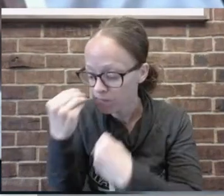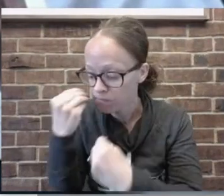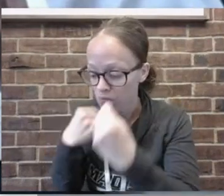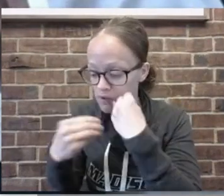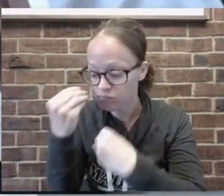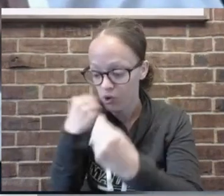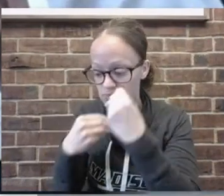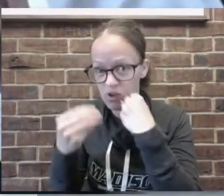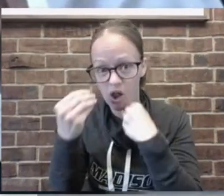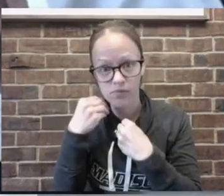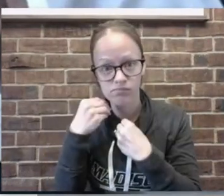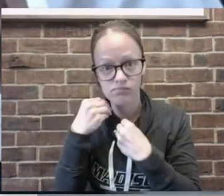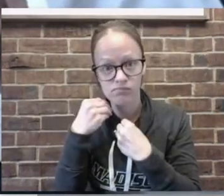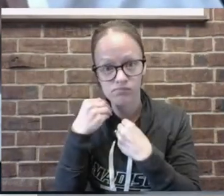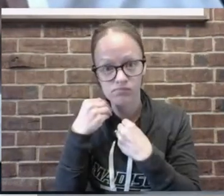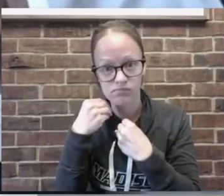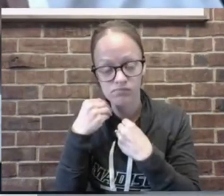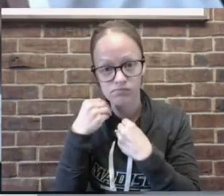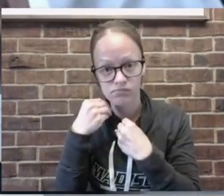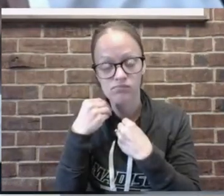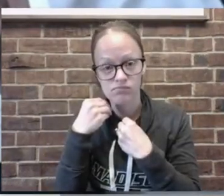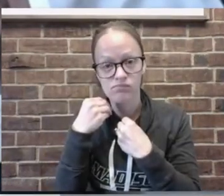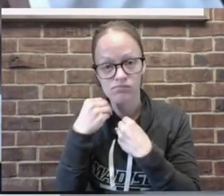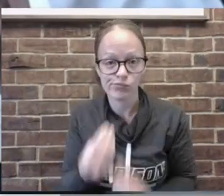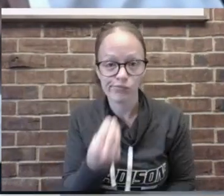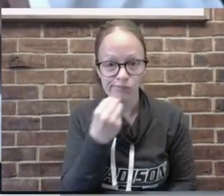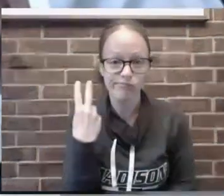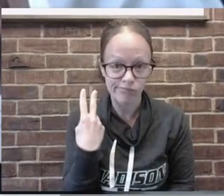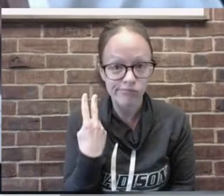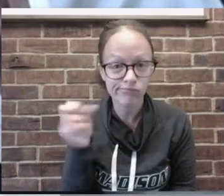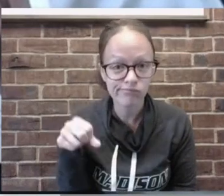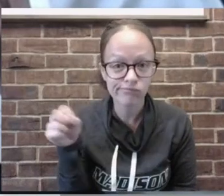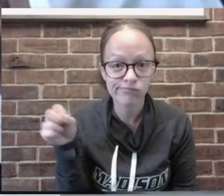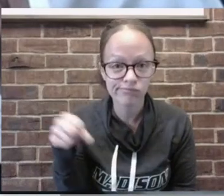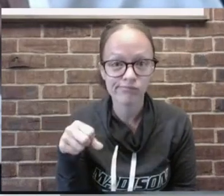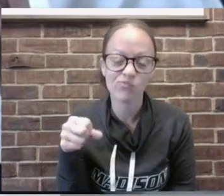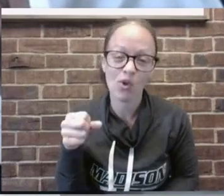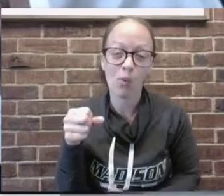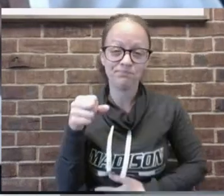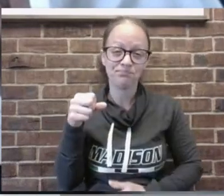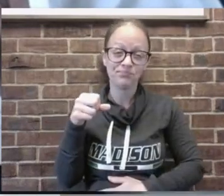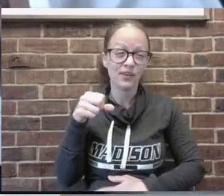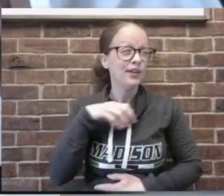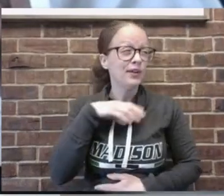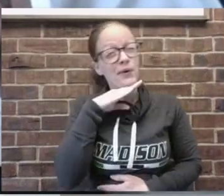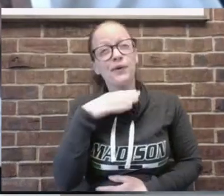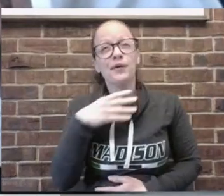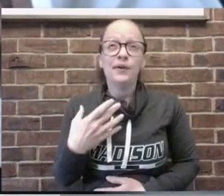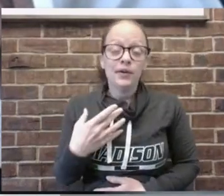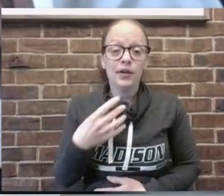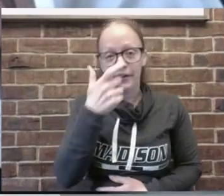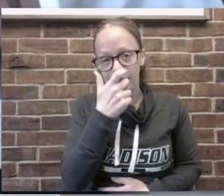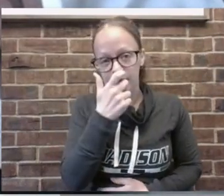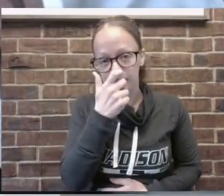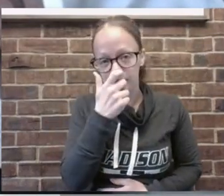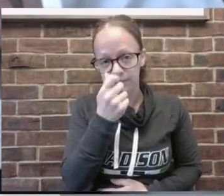it as a second helping I was getting awfully full but my cold was feeling a little better and I